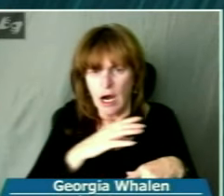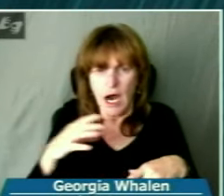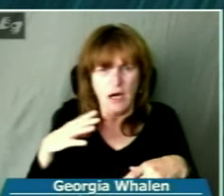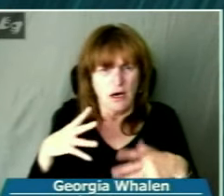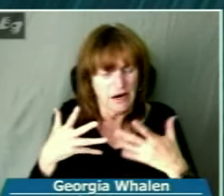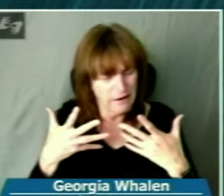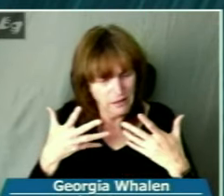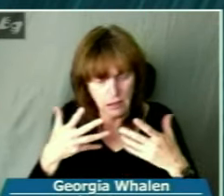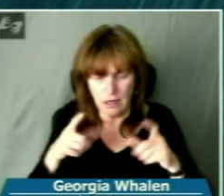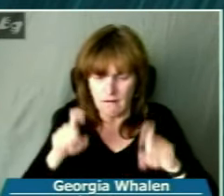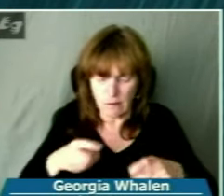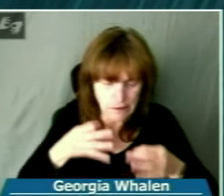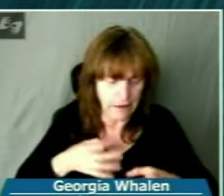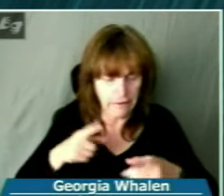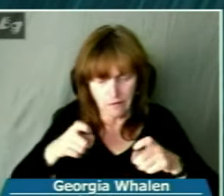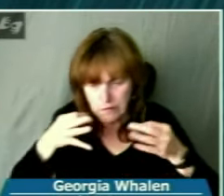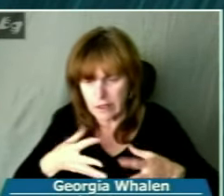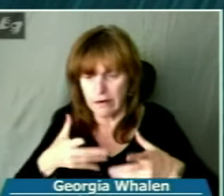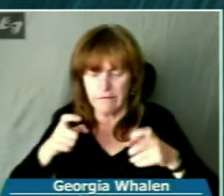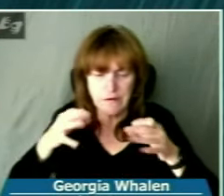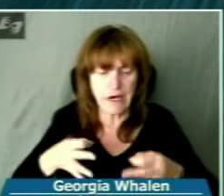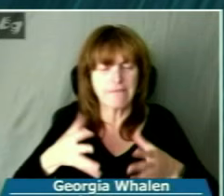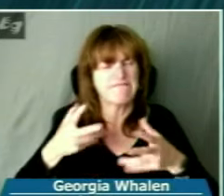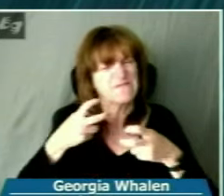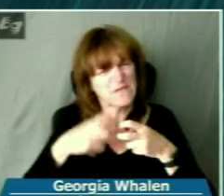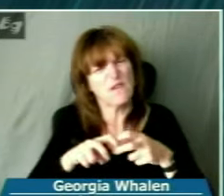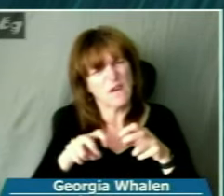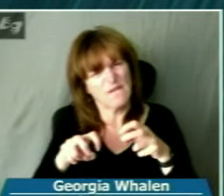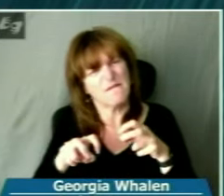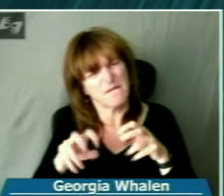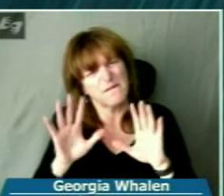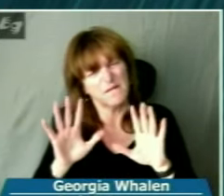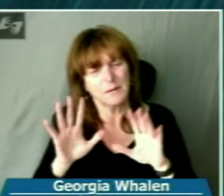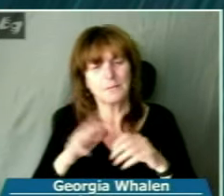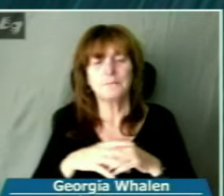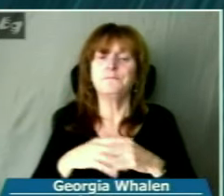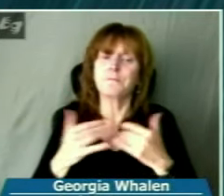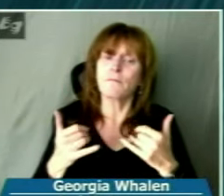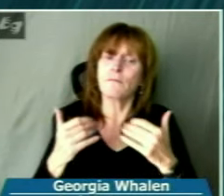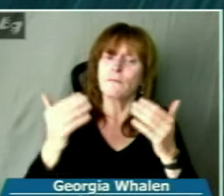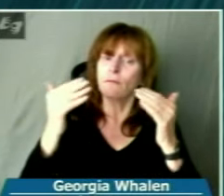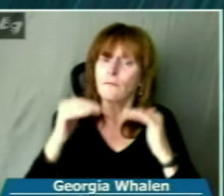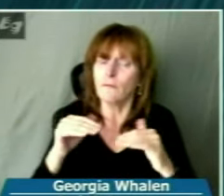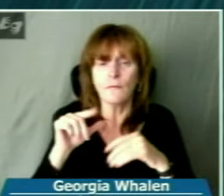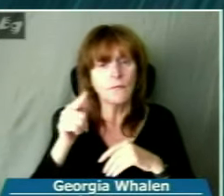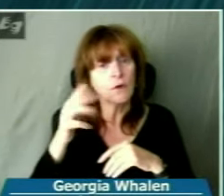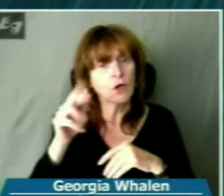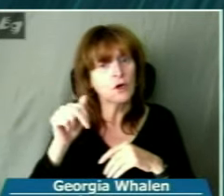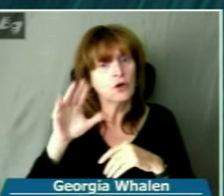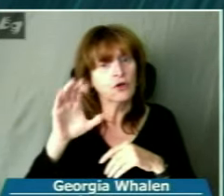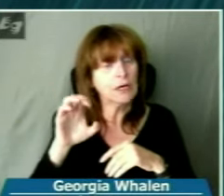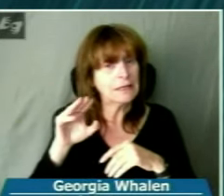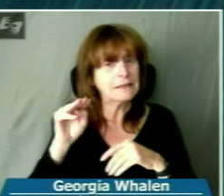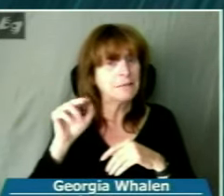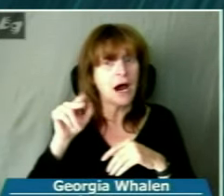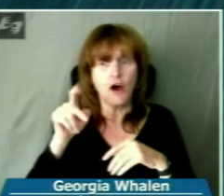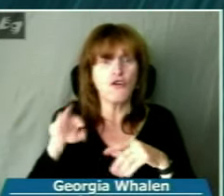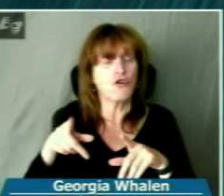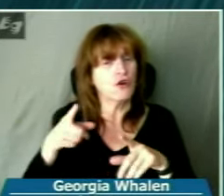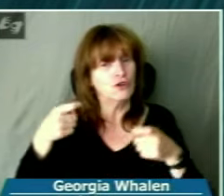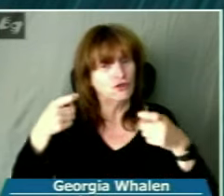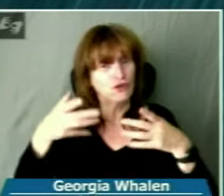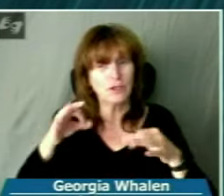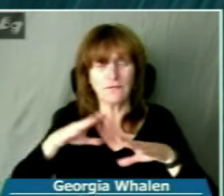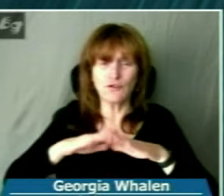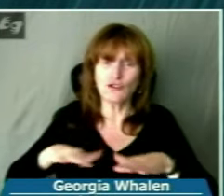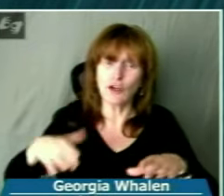that. Joining us now is Grace Mader. She is the city's Director of Children's Services and Neighborhood Development, and she's joining us as a guest